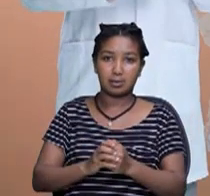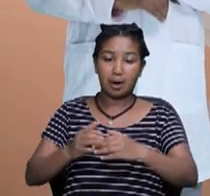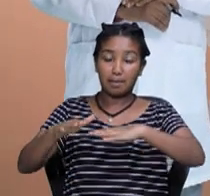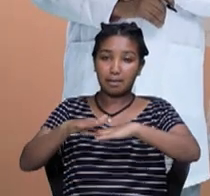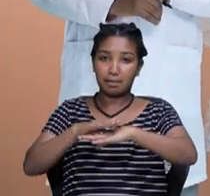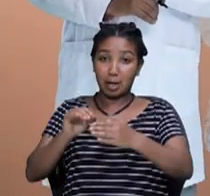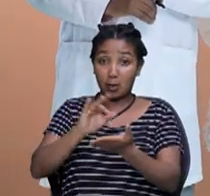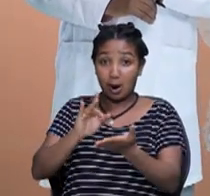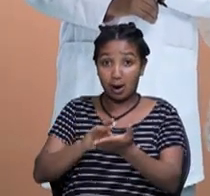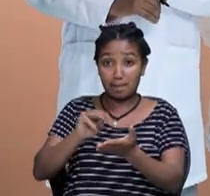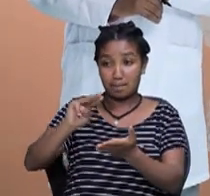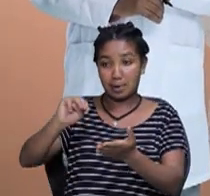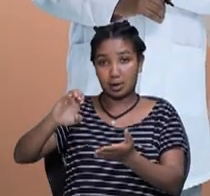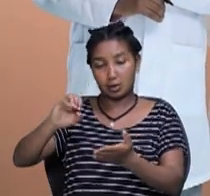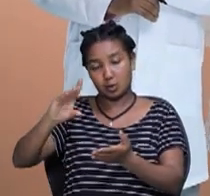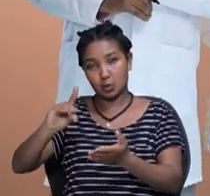Adrenal medulla